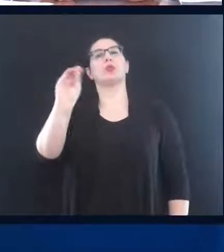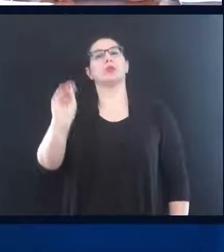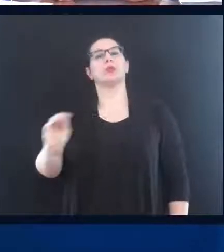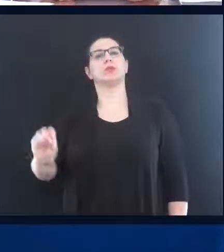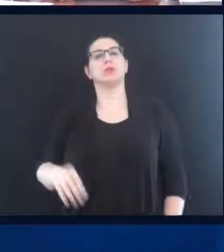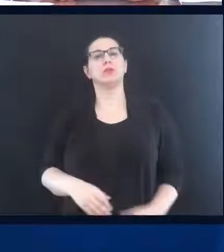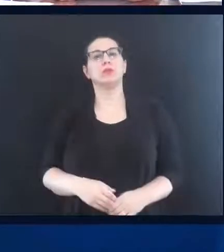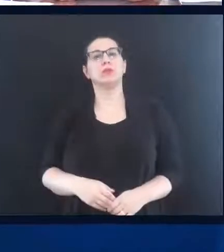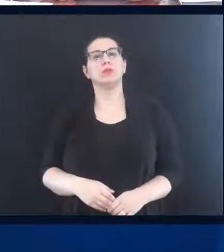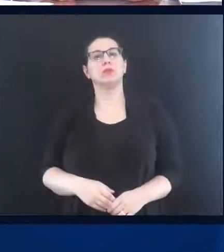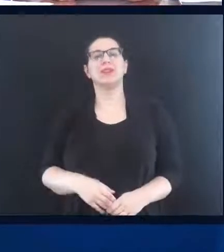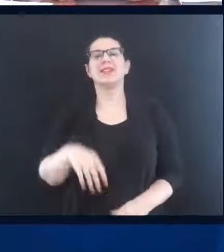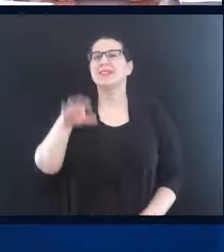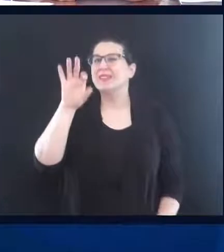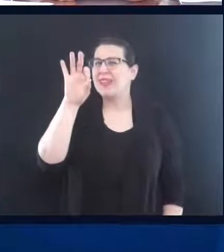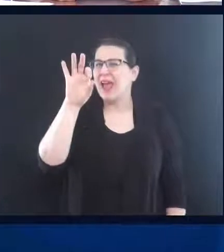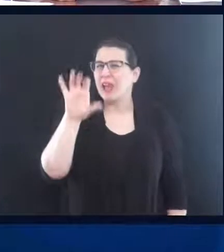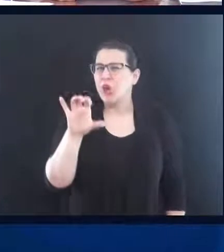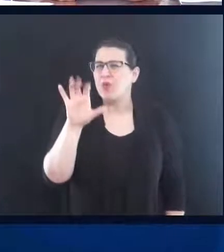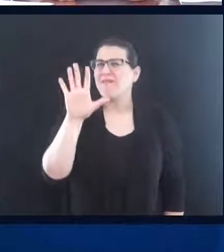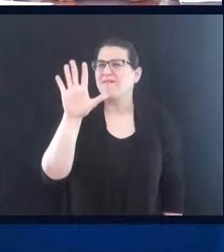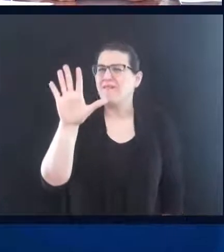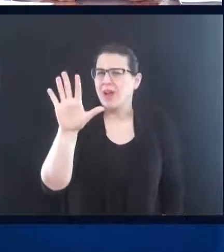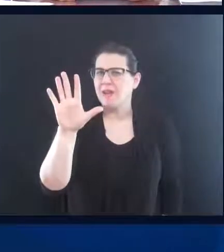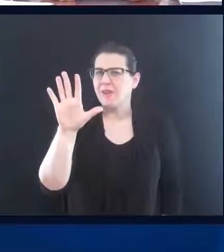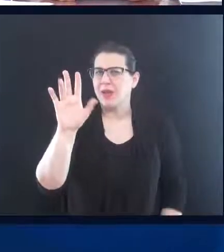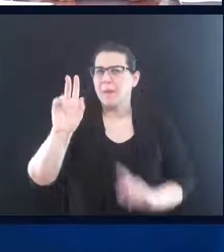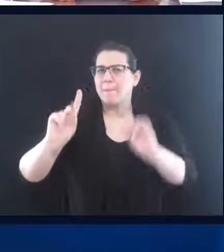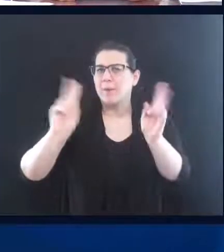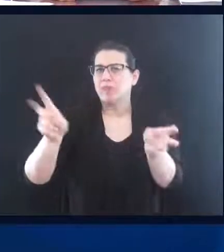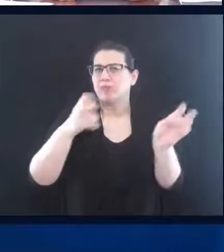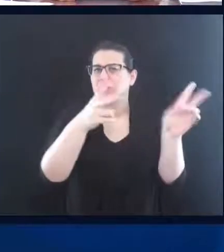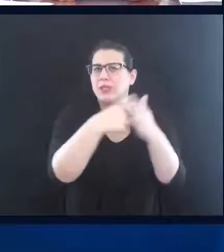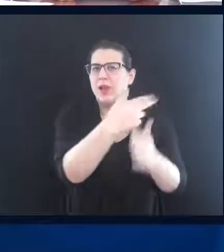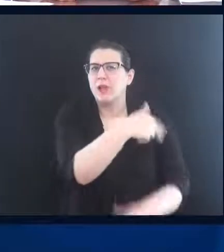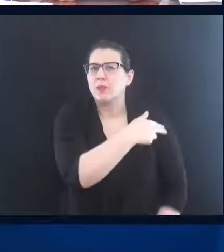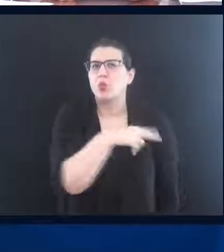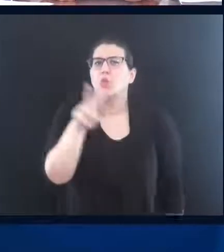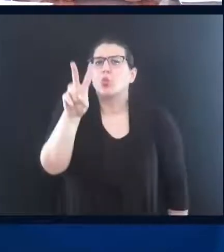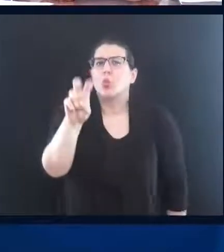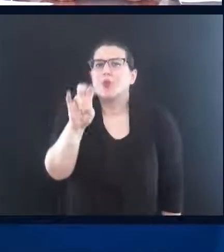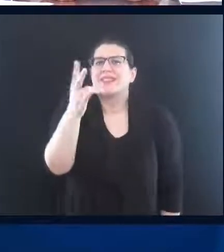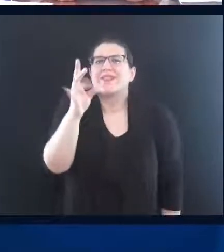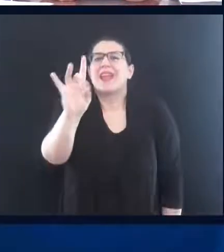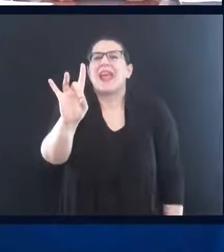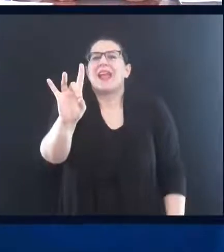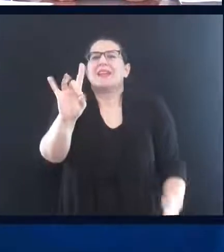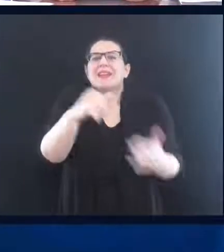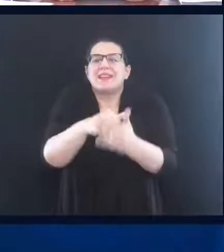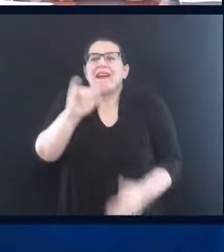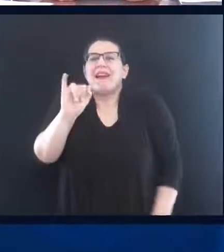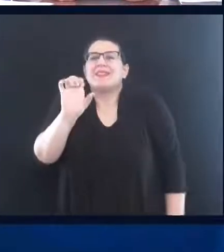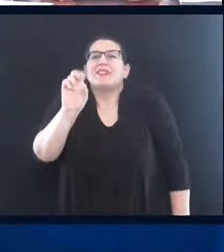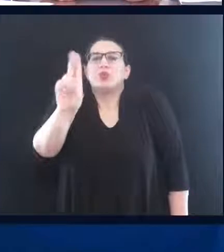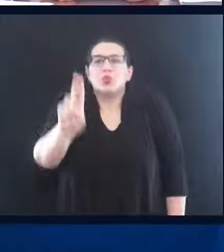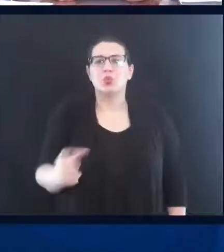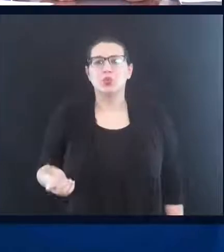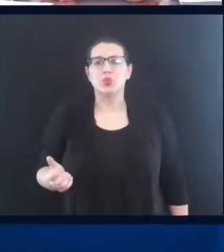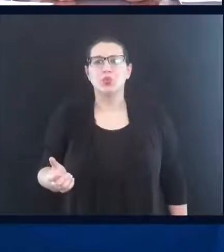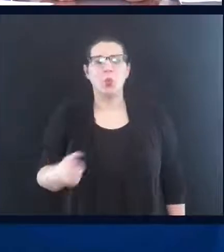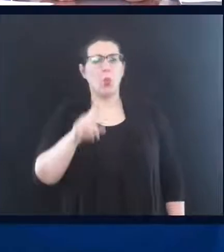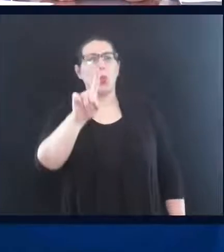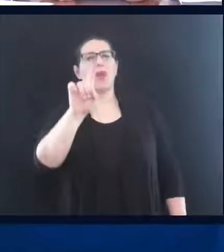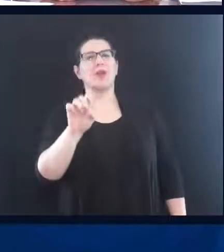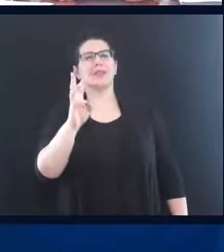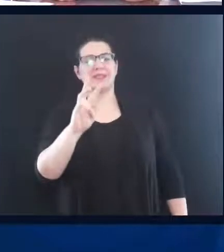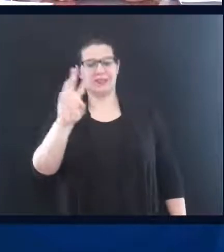have 905 people hospitalized, 278 in the ICU units, and 166 on